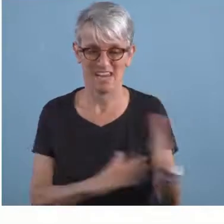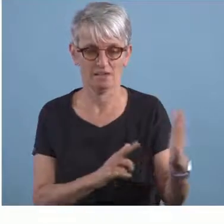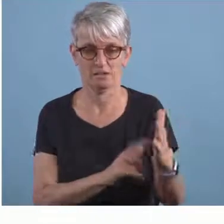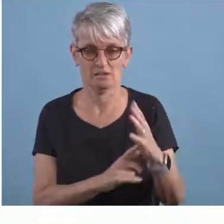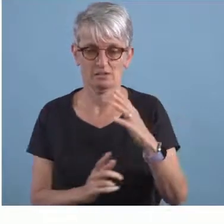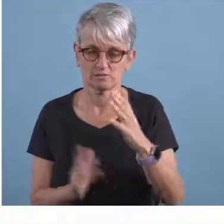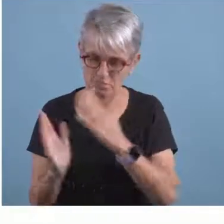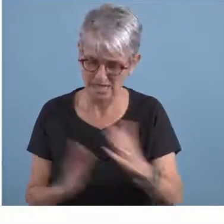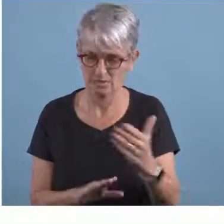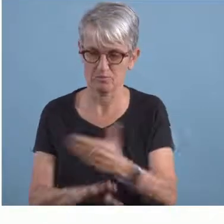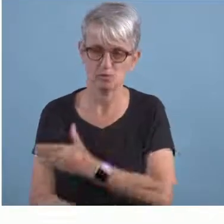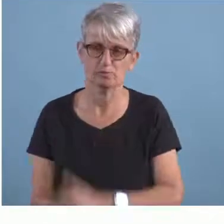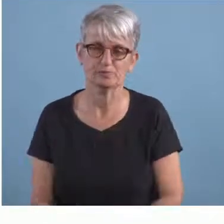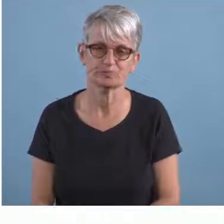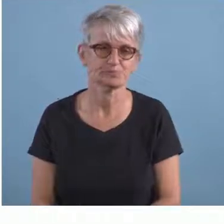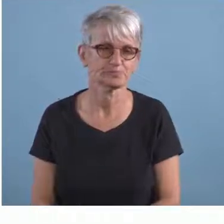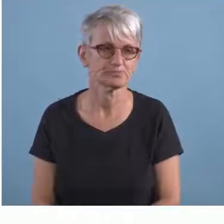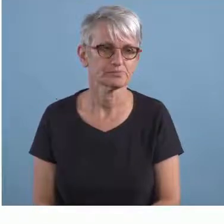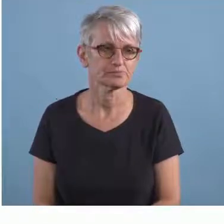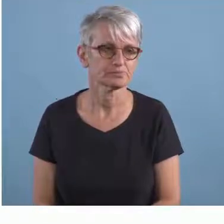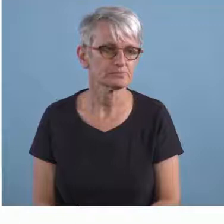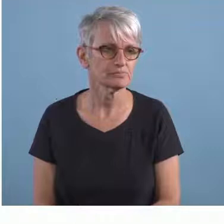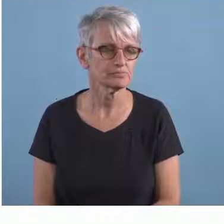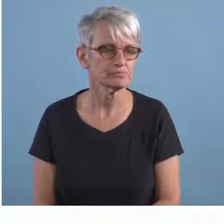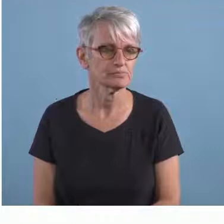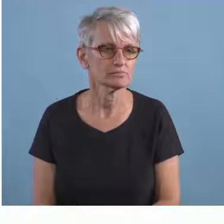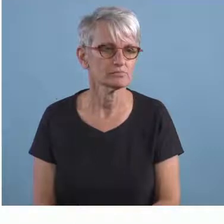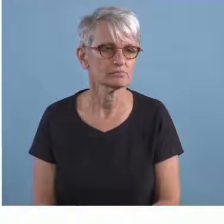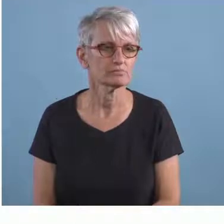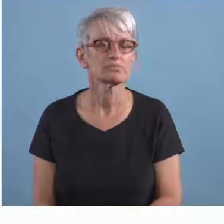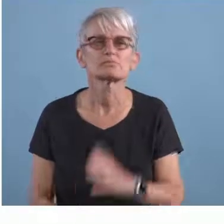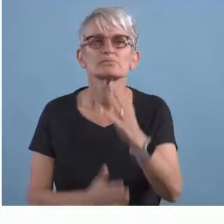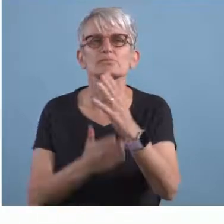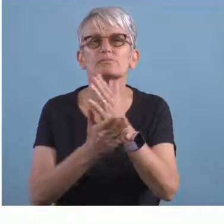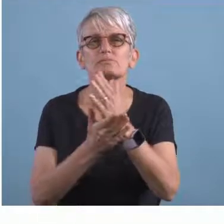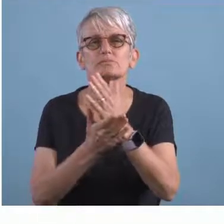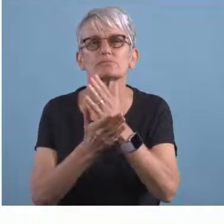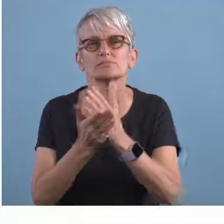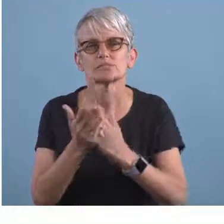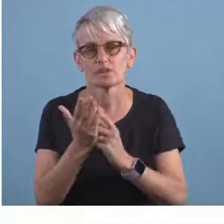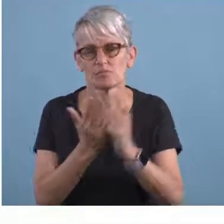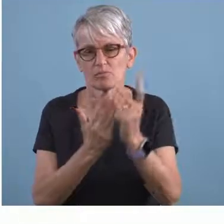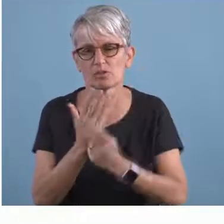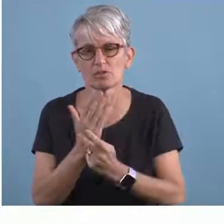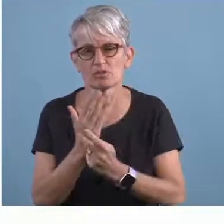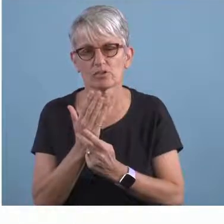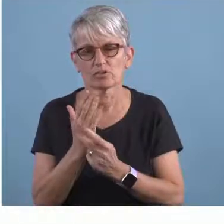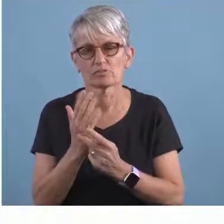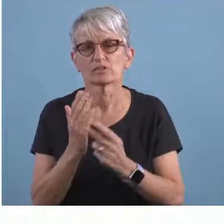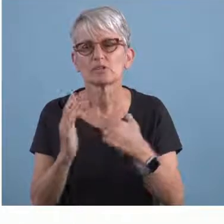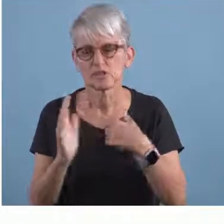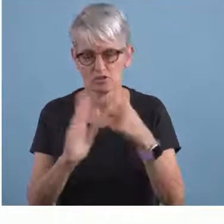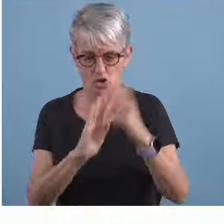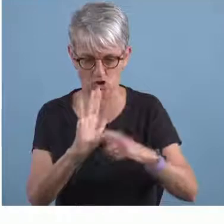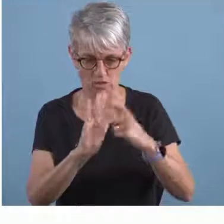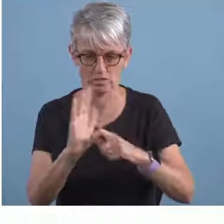plan in advance. In some programs, and certainly it's documented in articles that have been